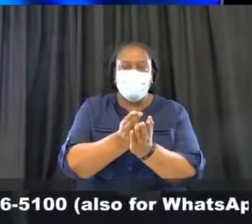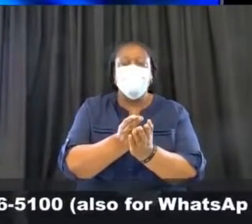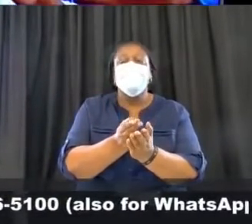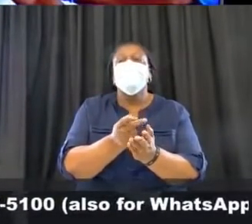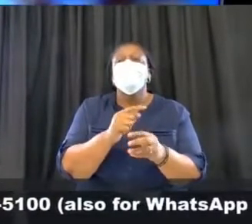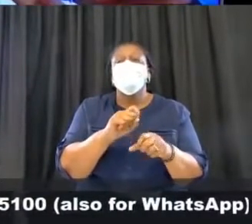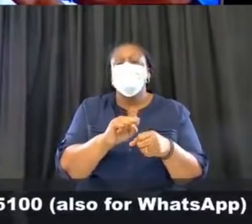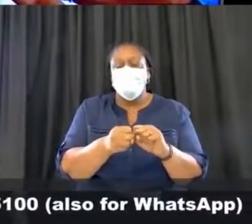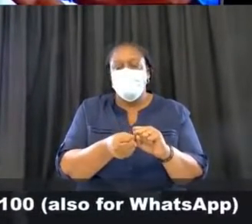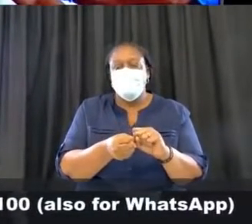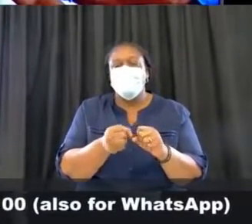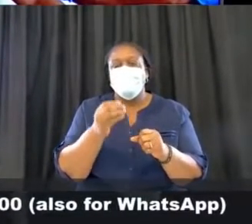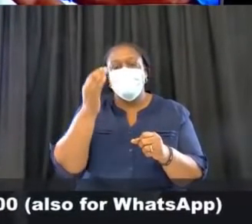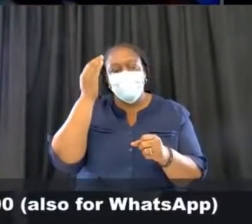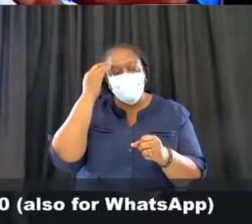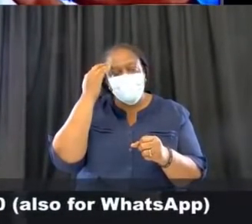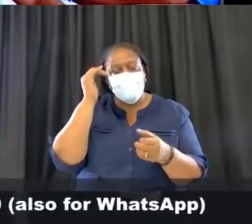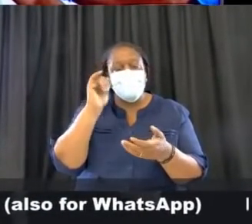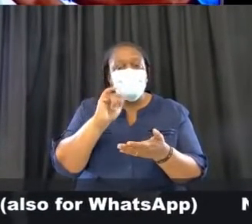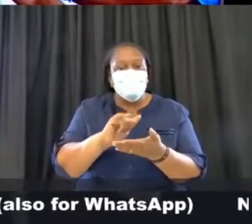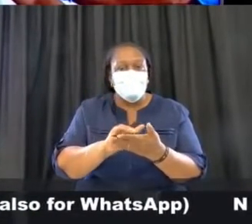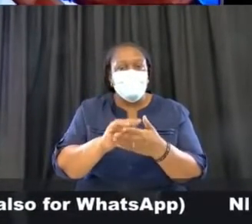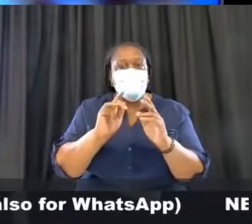safeguarding your health.